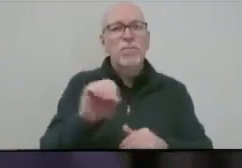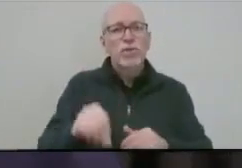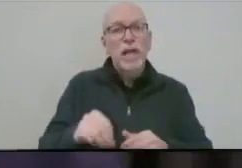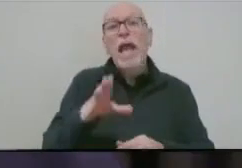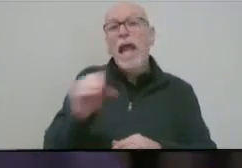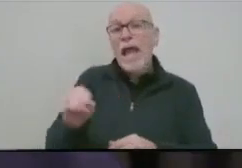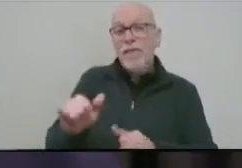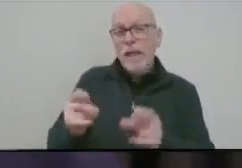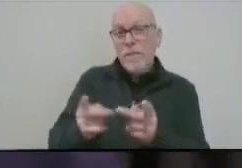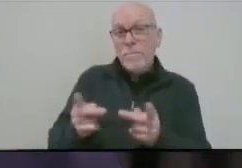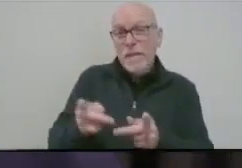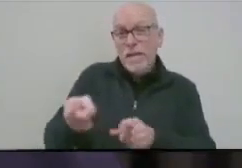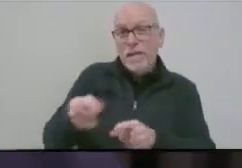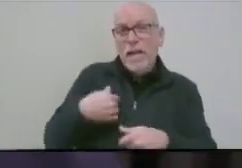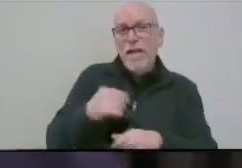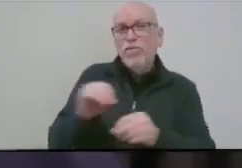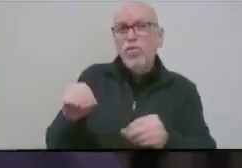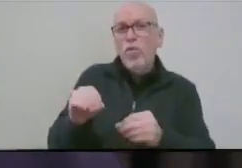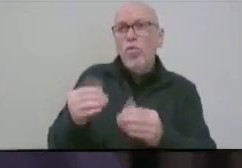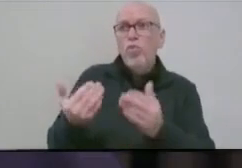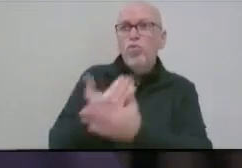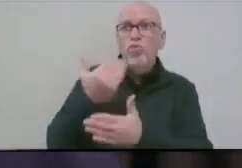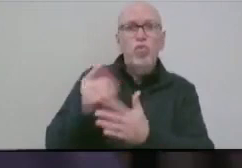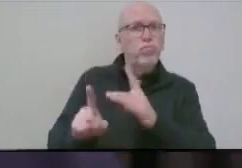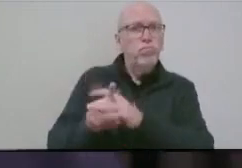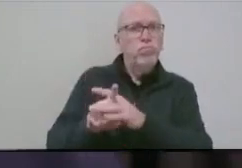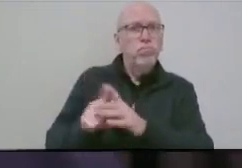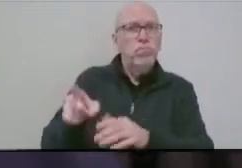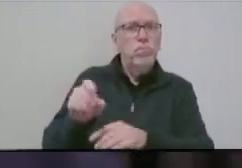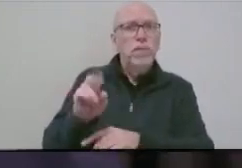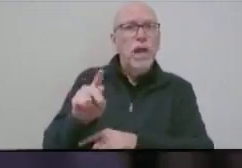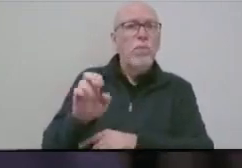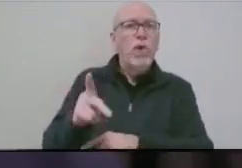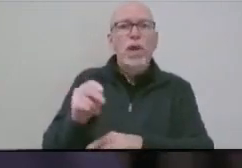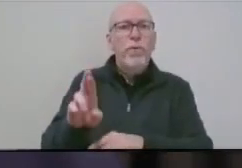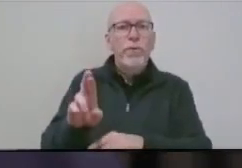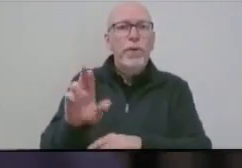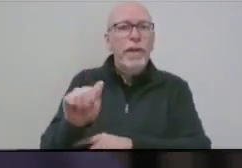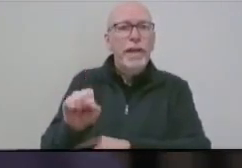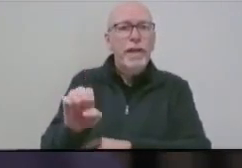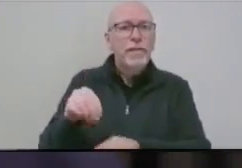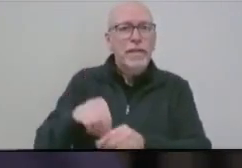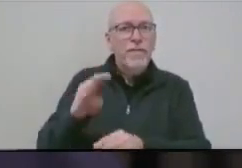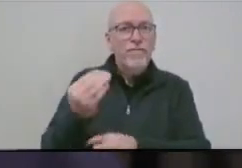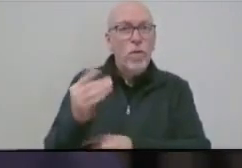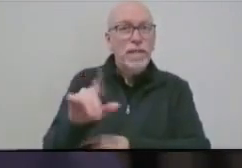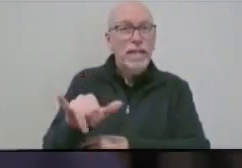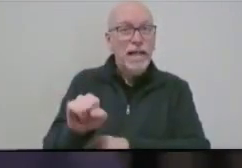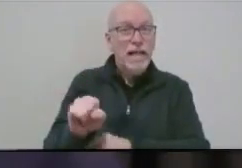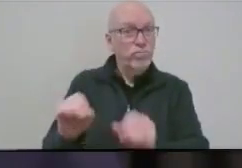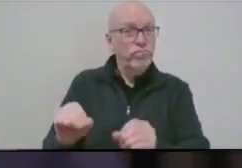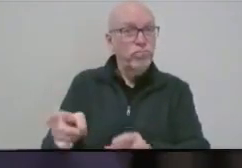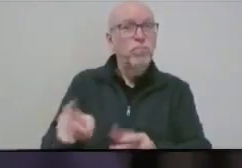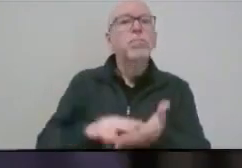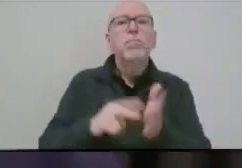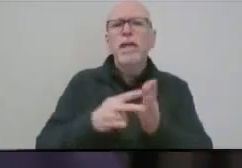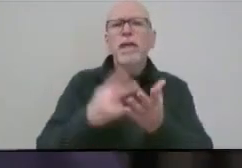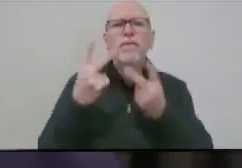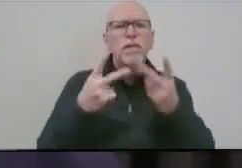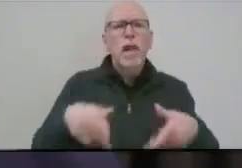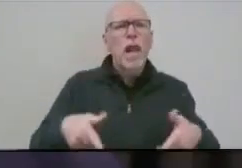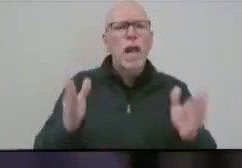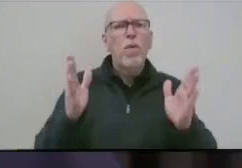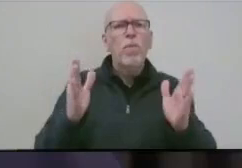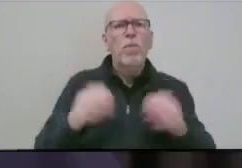has not had a new facility-based case or outbreak in the last 14 days, visitation is allowed. And